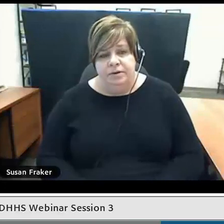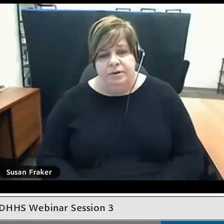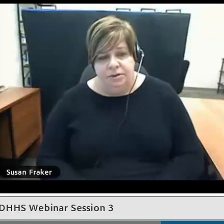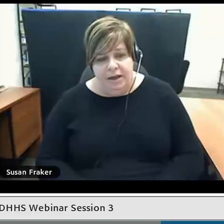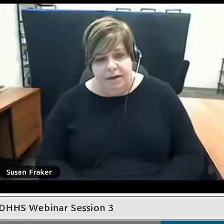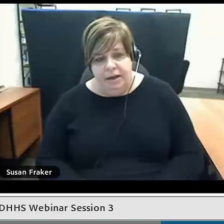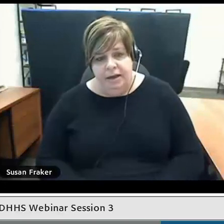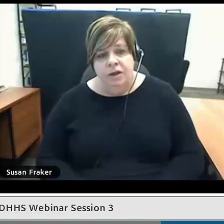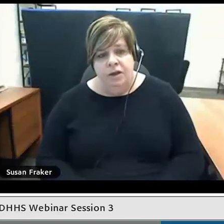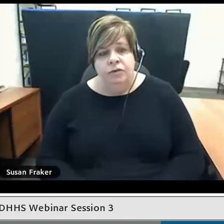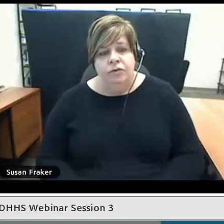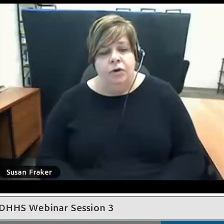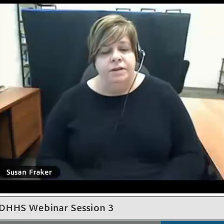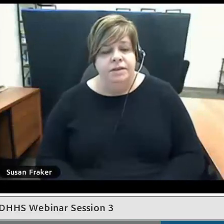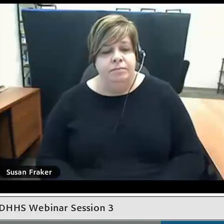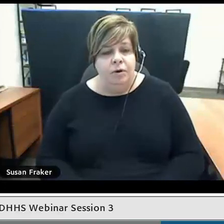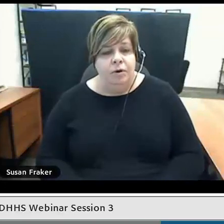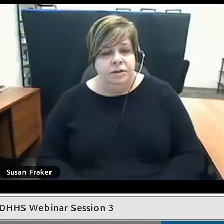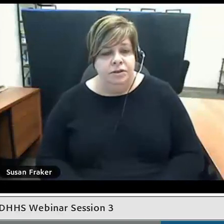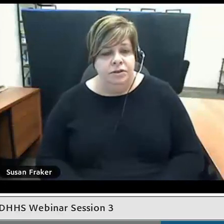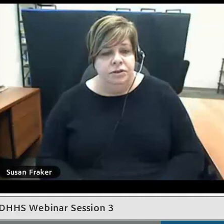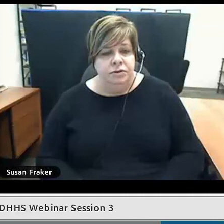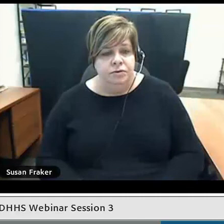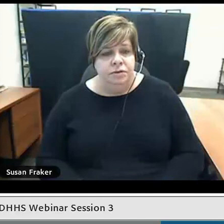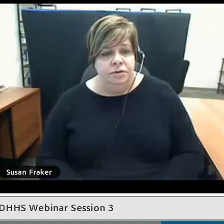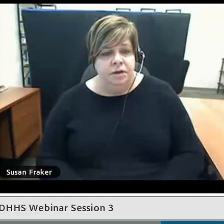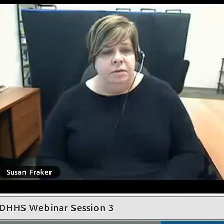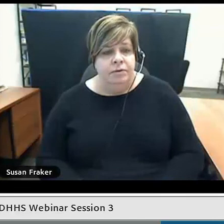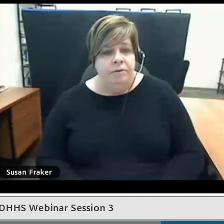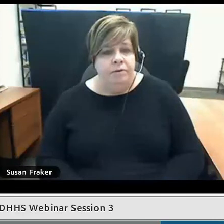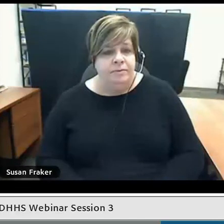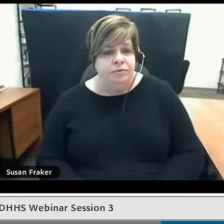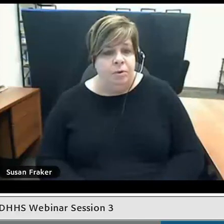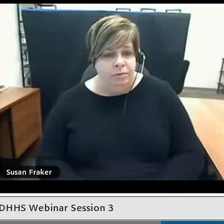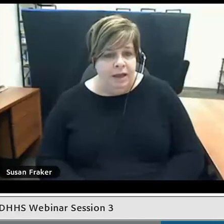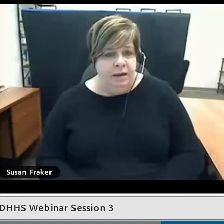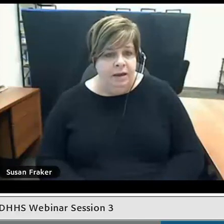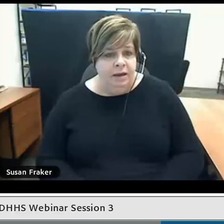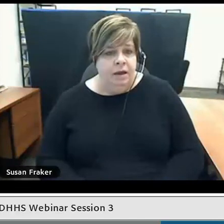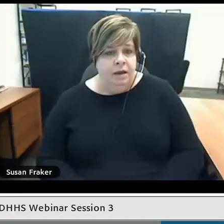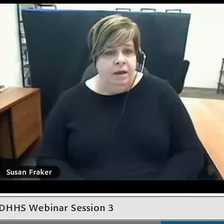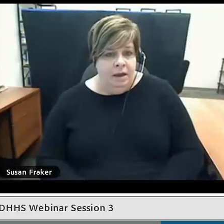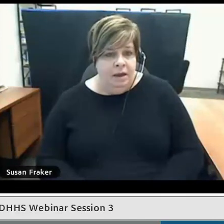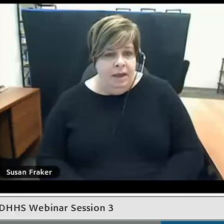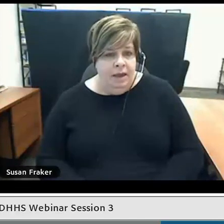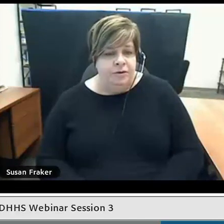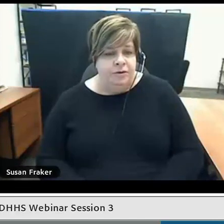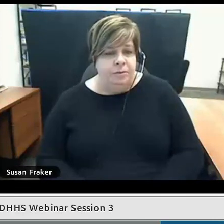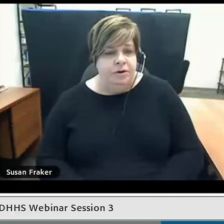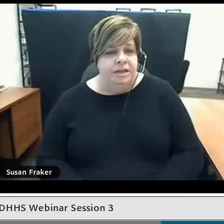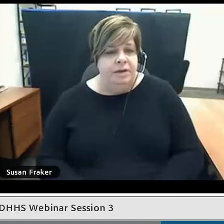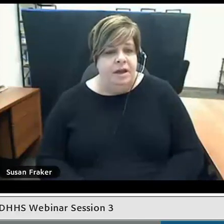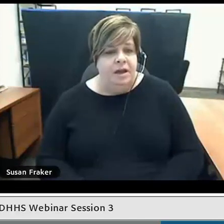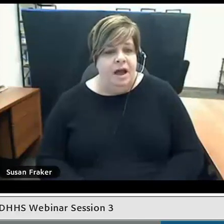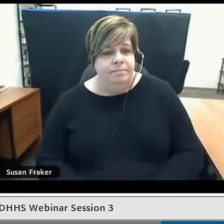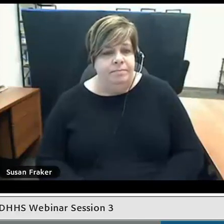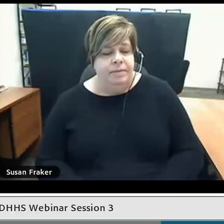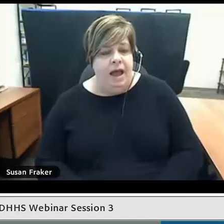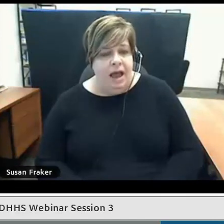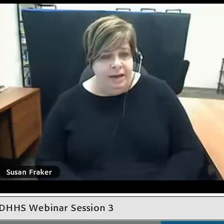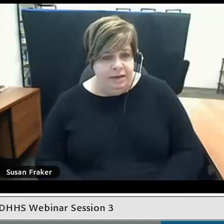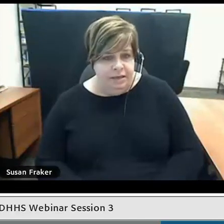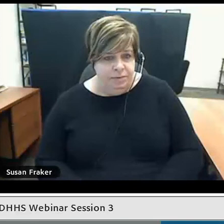of spirituality. So it's important to use perhaps role play, and the interpreter can explain the